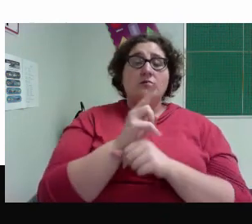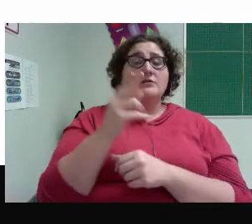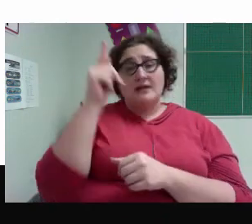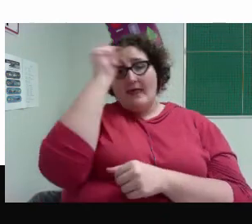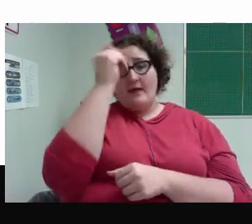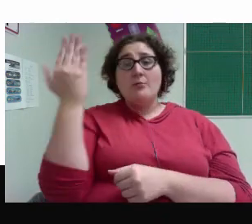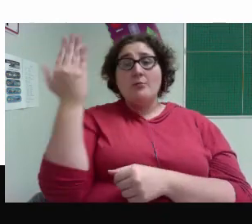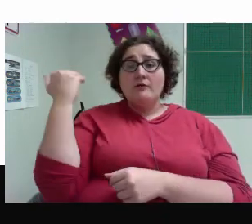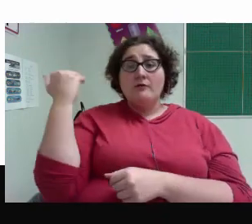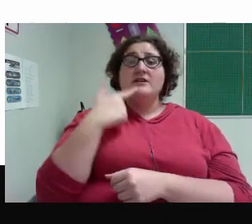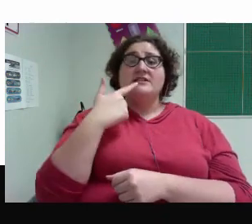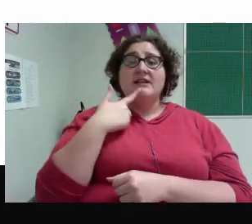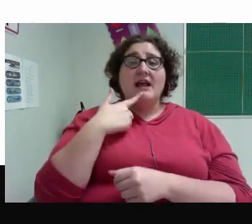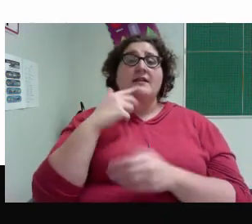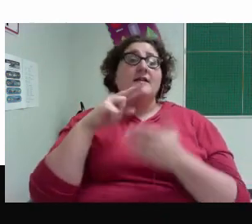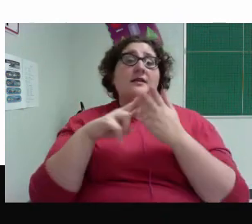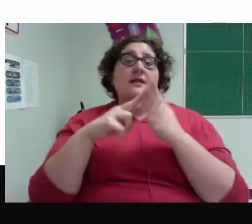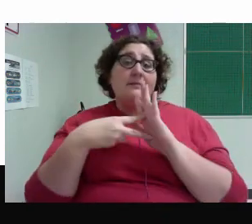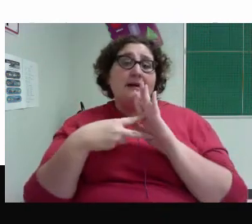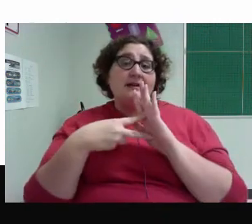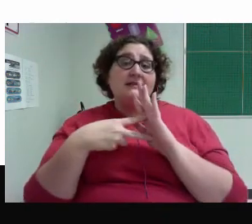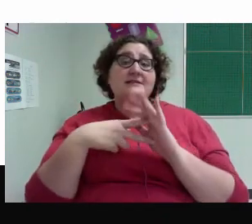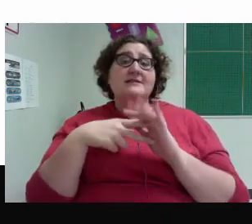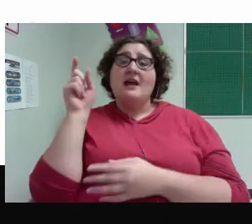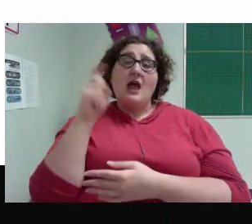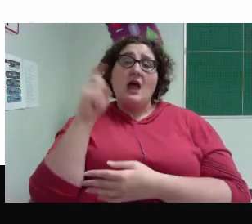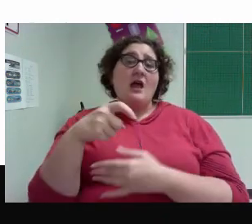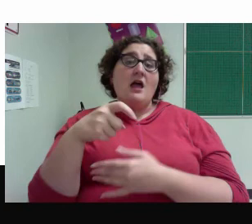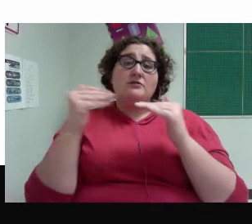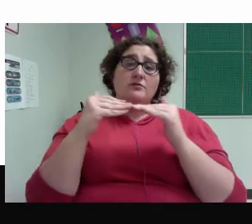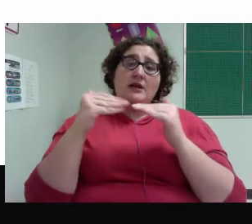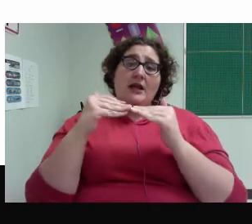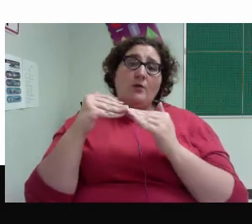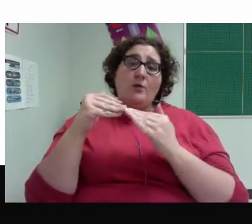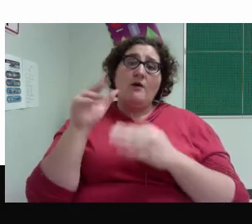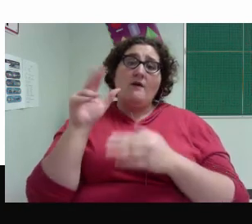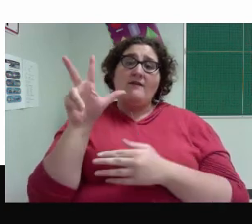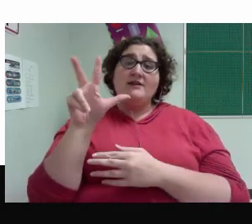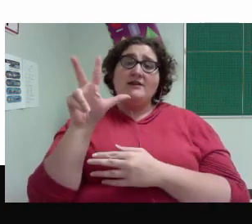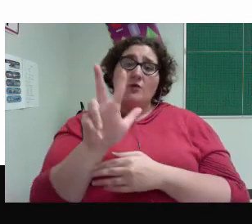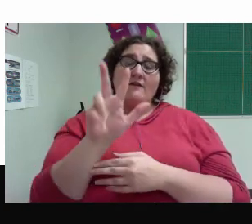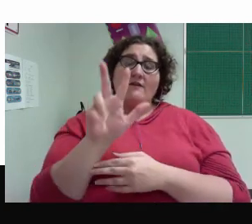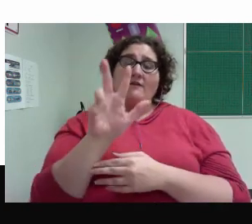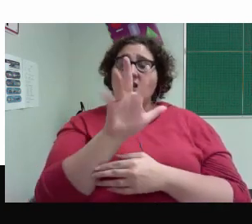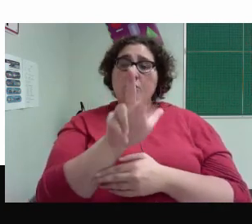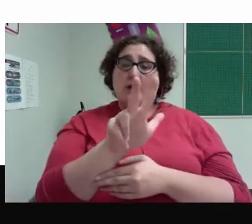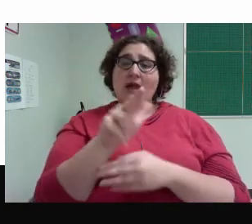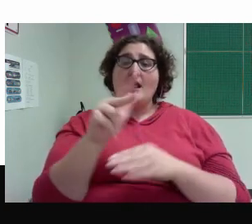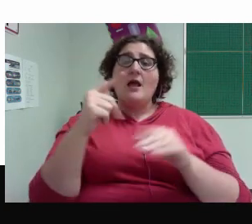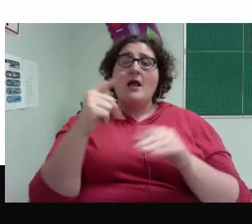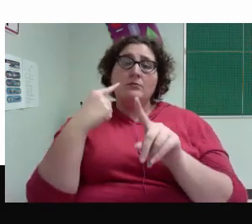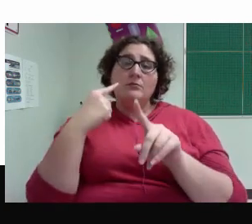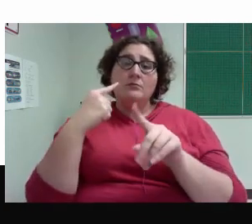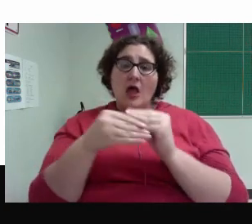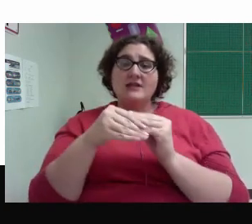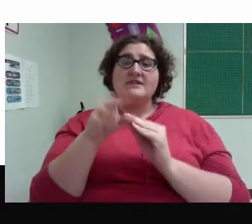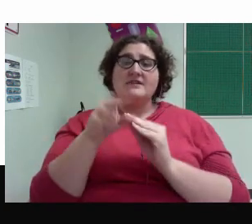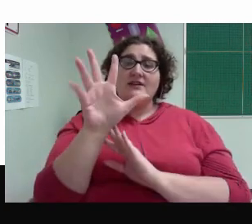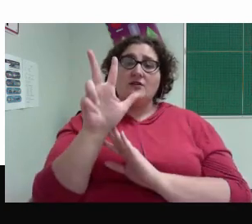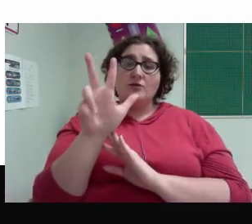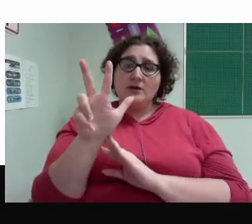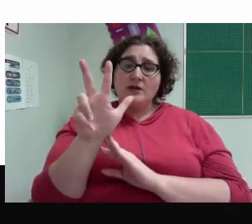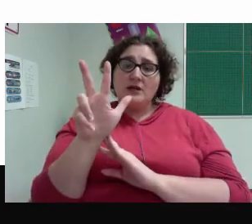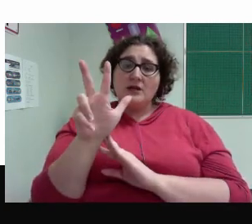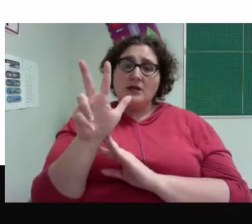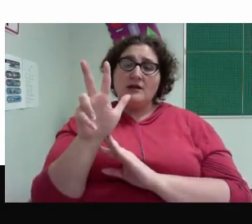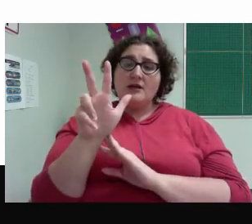previous theorem and say, okay, I know this angle measure is equal to 53 plus 53, and you're